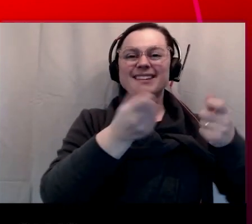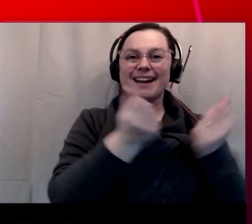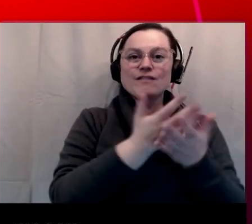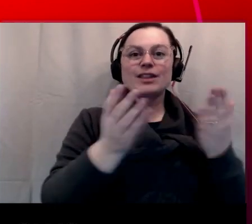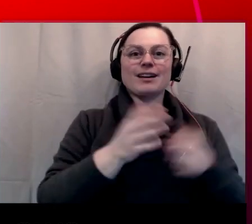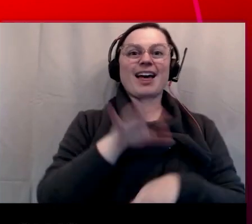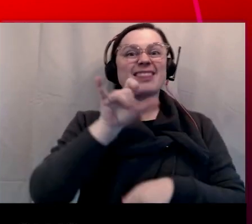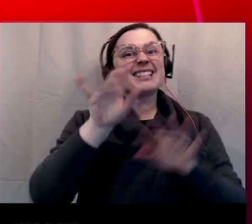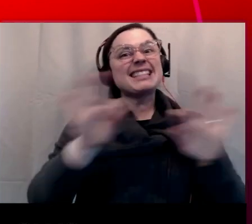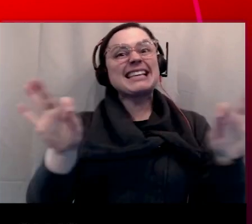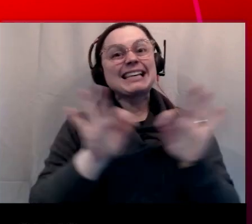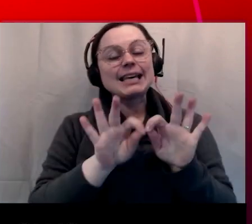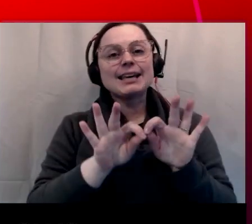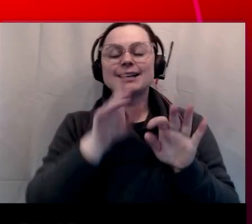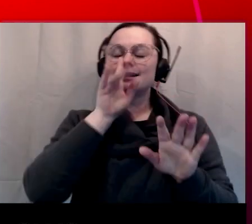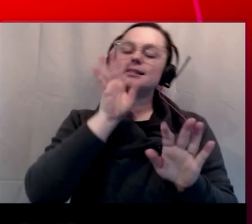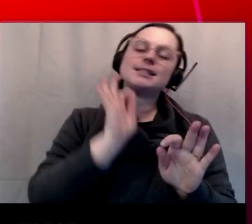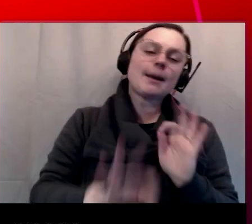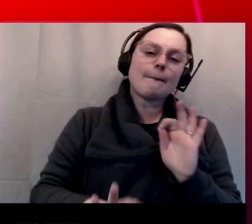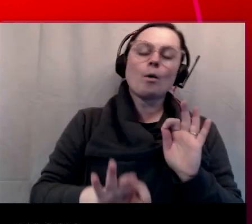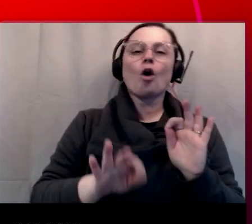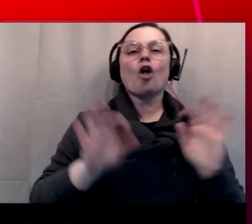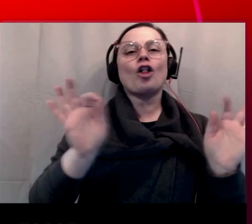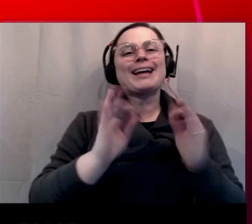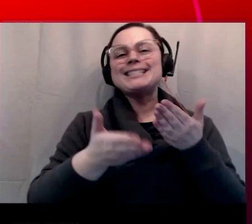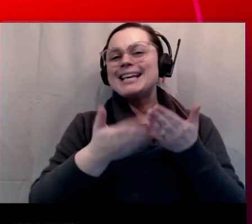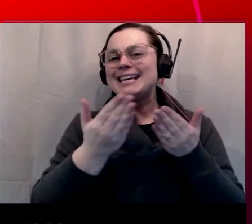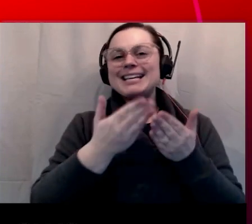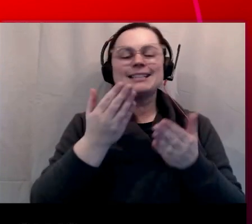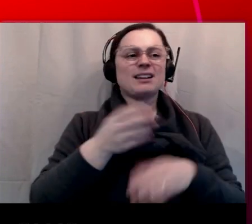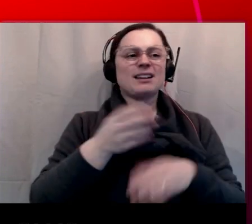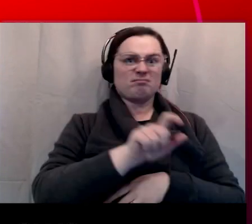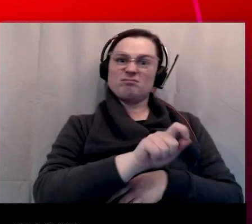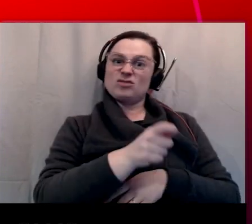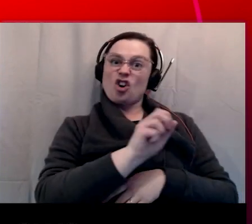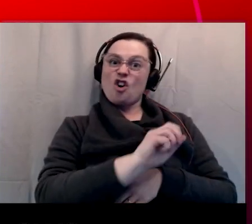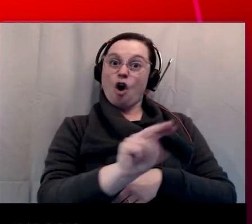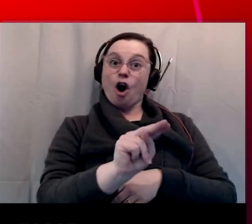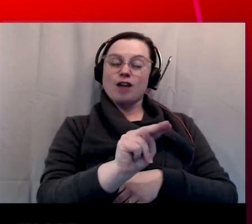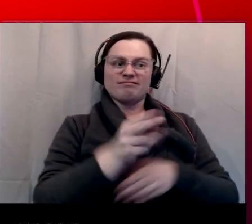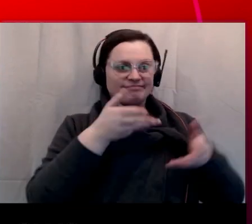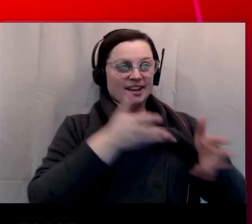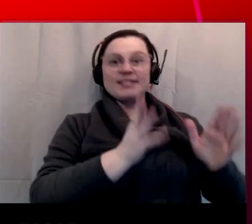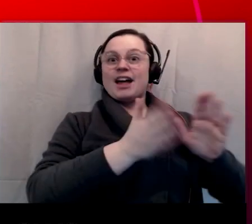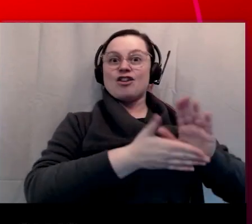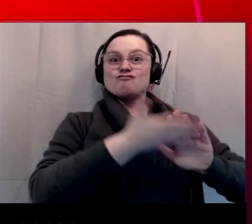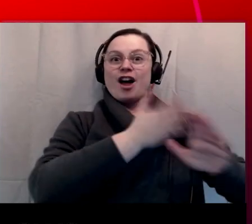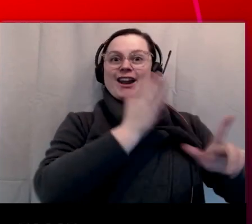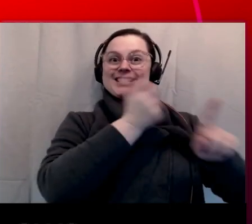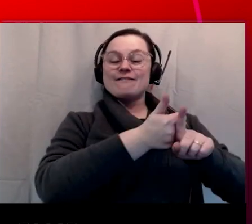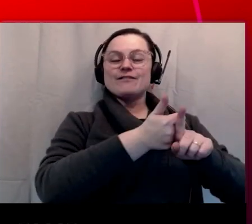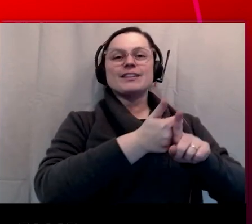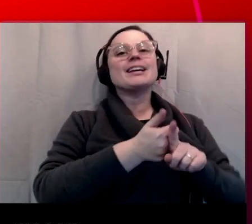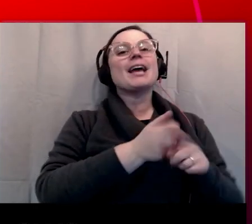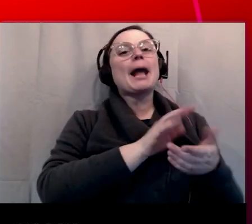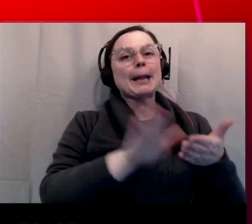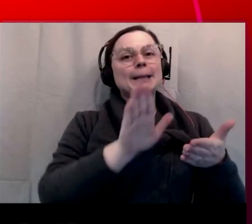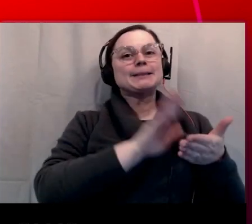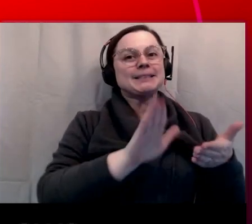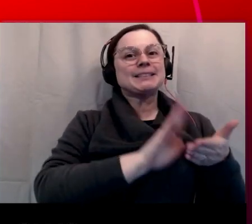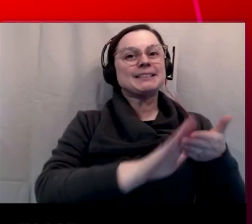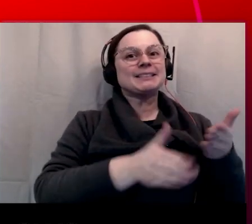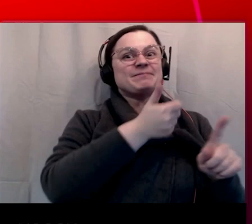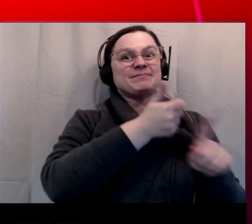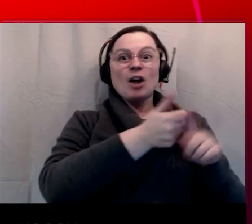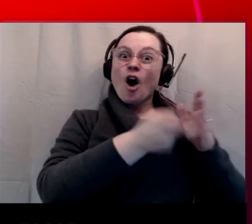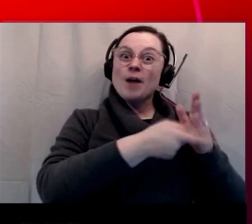It's super simple. It's a no-brainer. You just turn it on and let it run. And it keeps cleaning up your stuff. And unlike a lot of